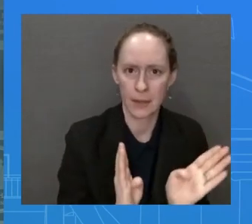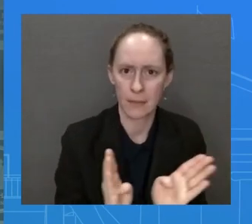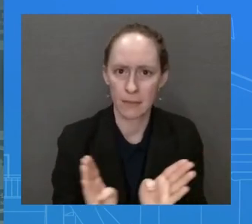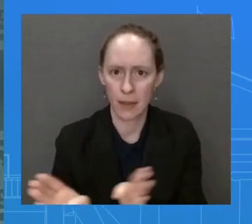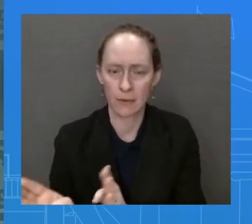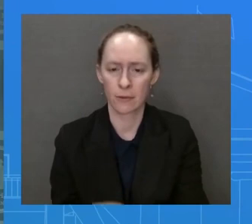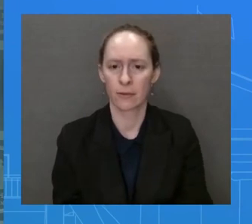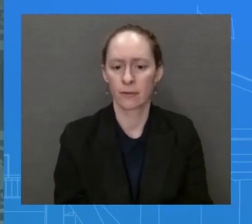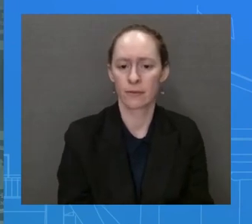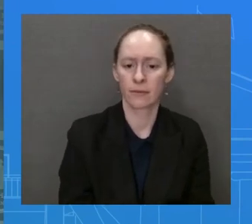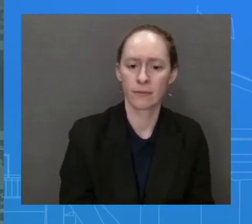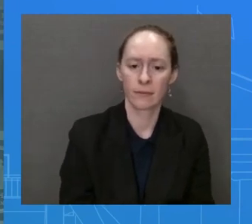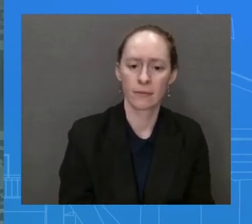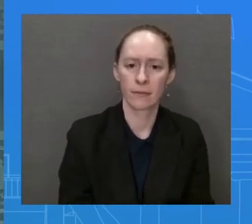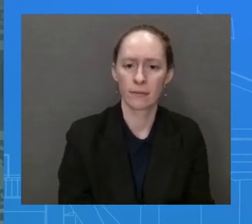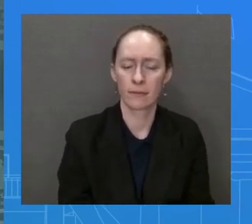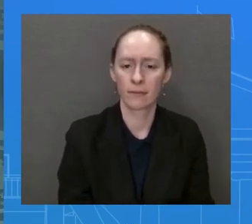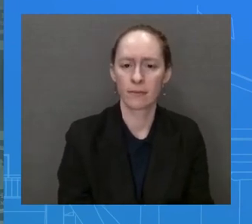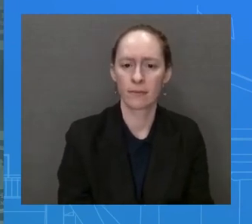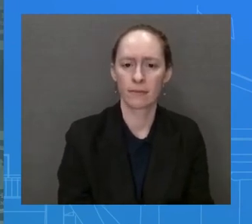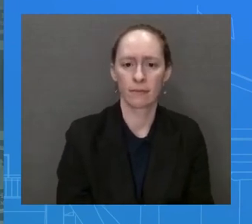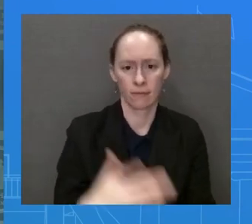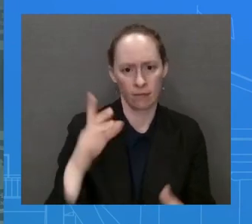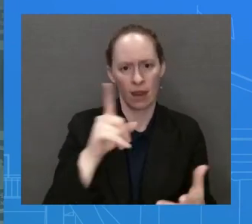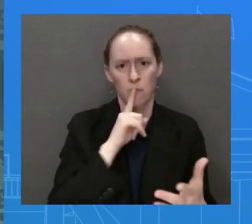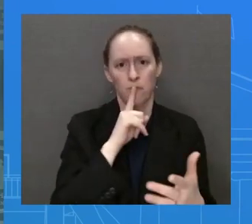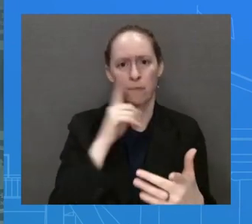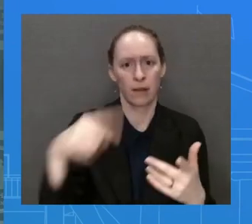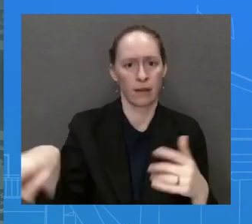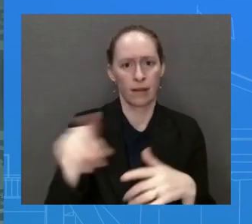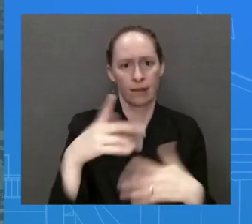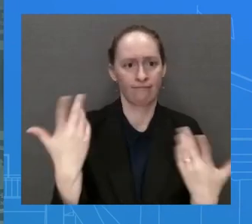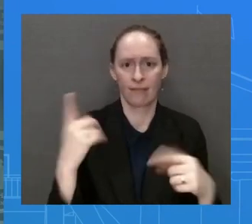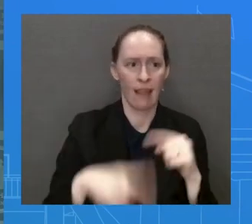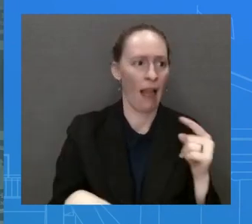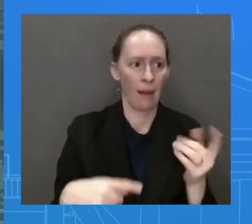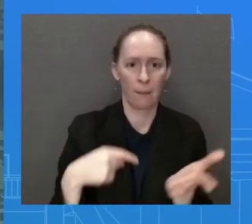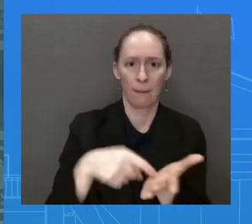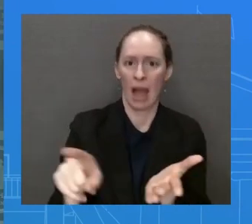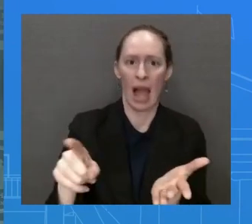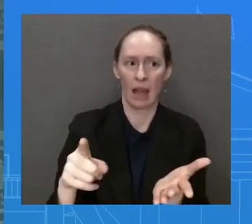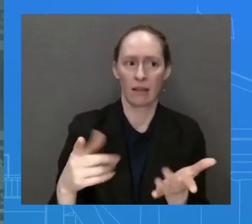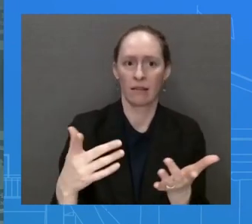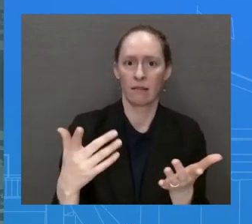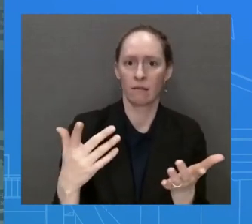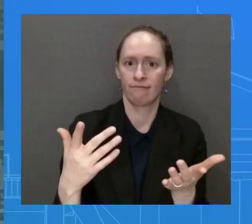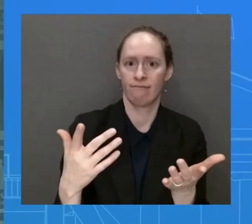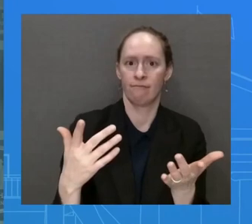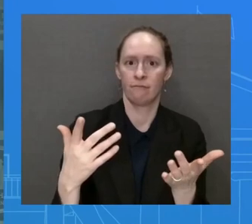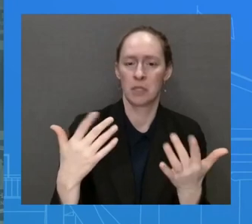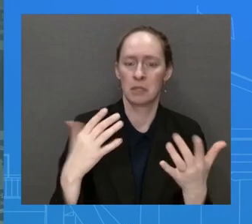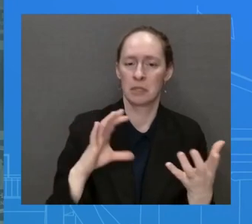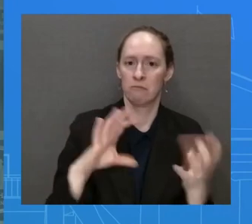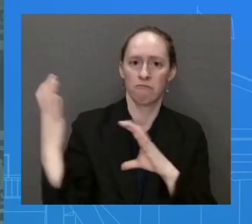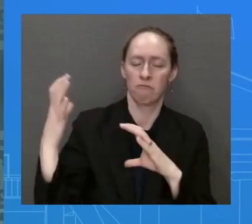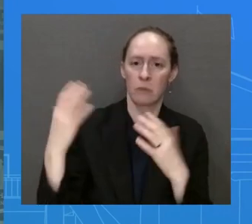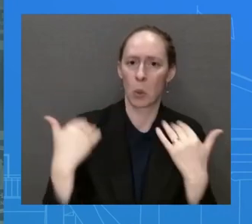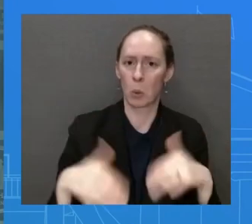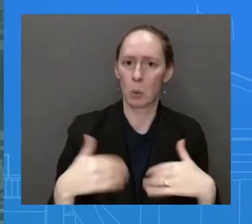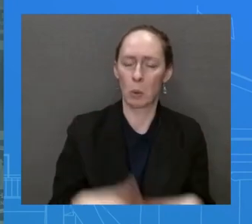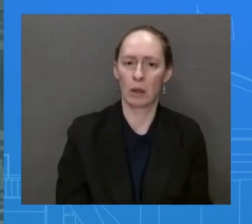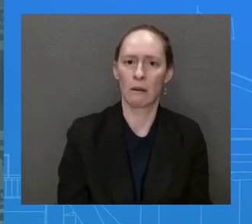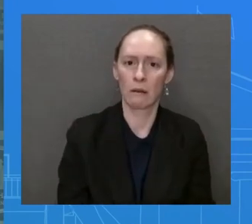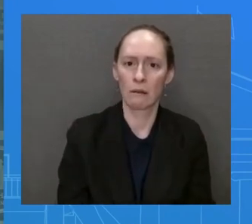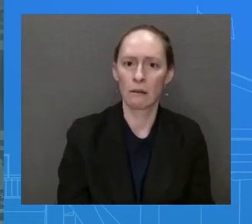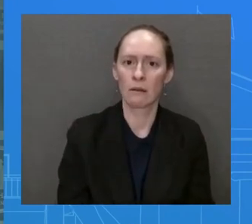The day Treasury would no longer be able to pay the government's obligations. But quoting from the Secretary's letter, it's unlikely that cash and